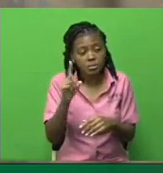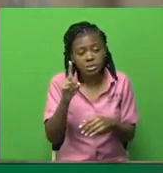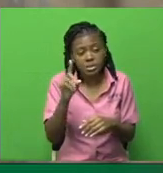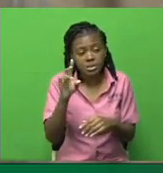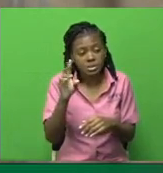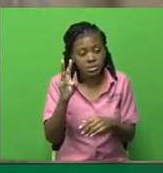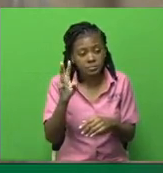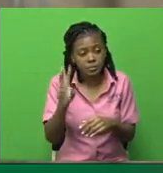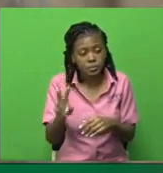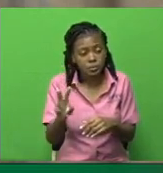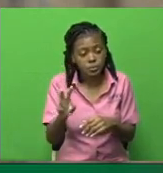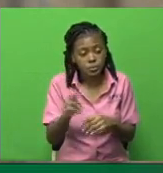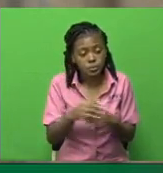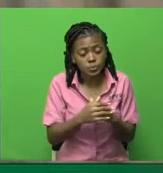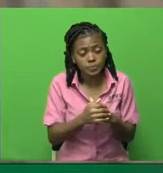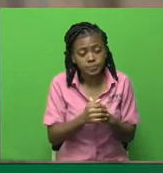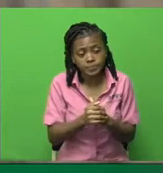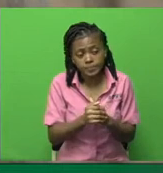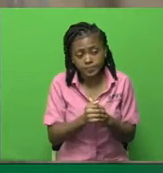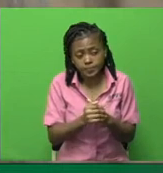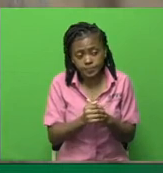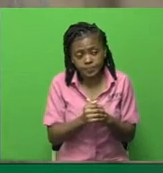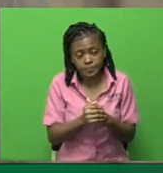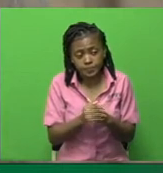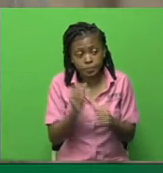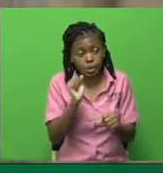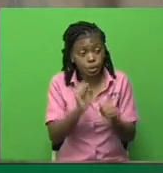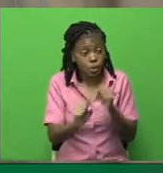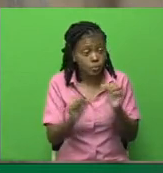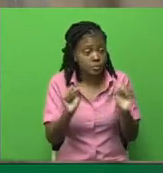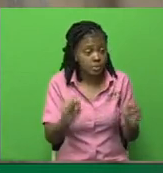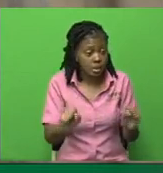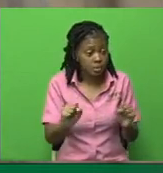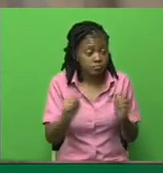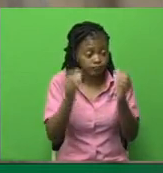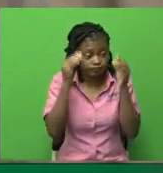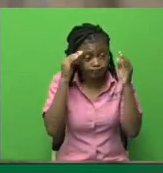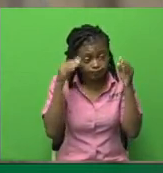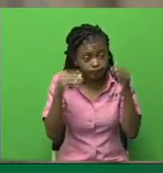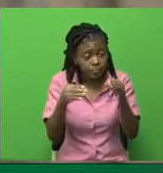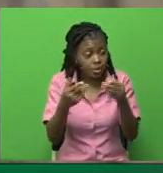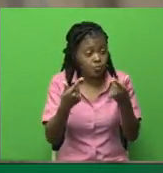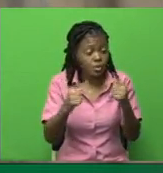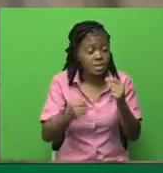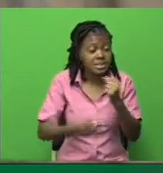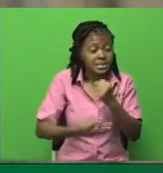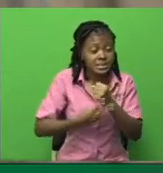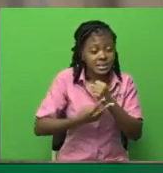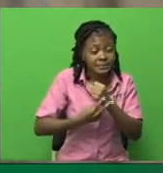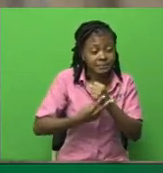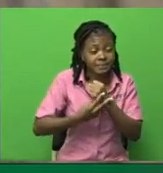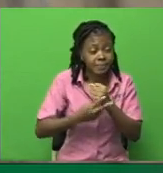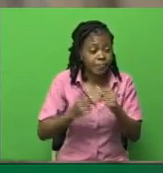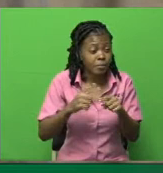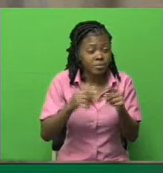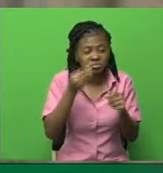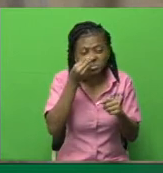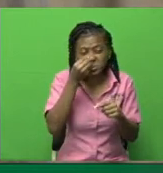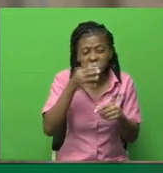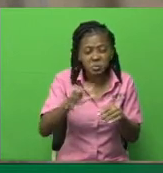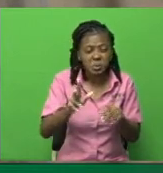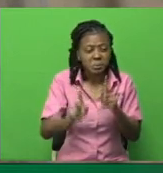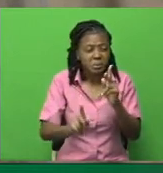so while they are only focus on reducing demanded Mr Deputy speaker they ignored attacks being citizen the average